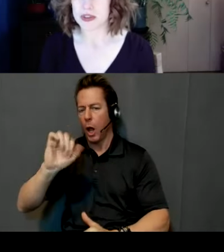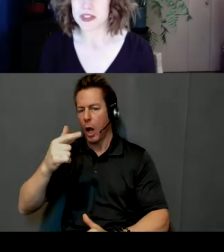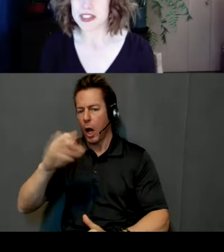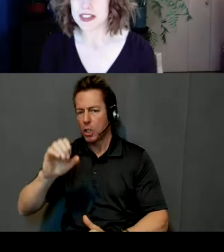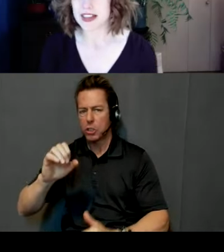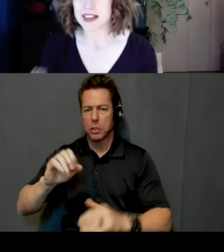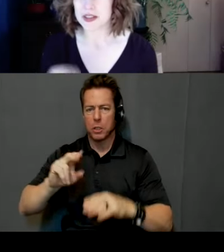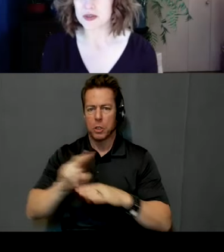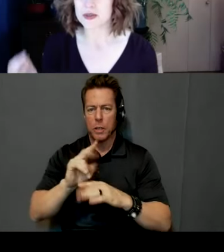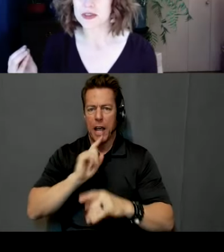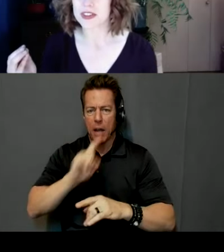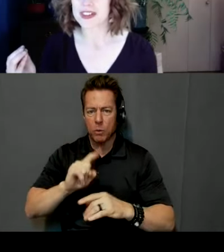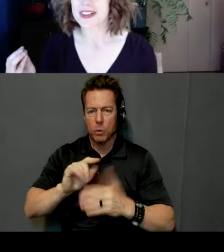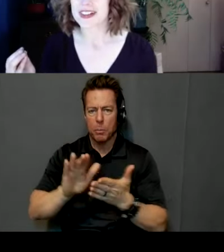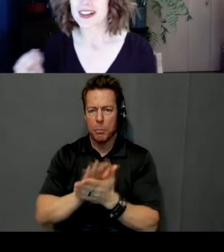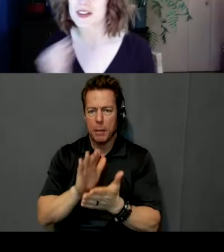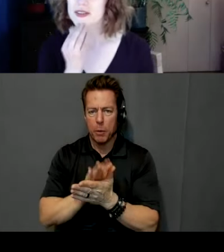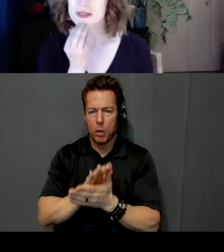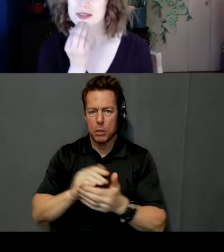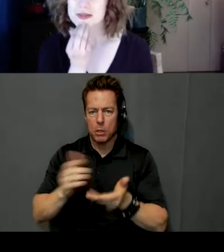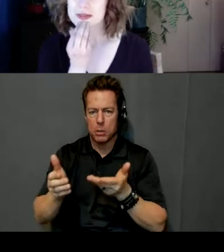paper surfaces as you